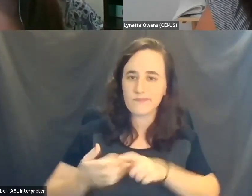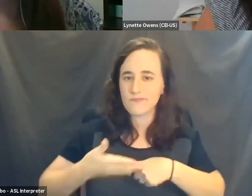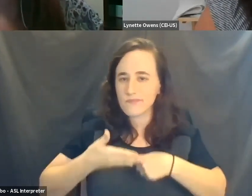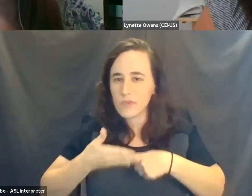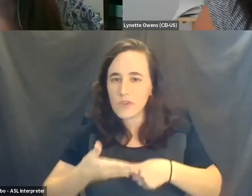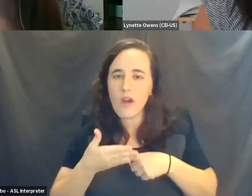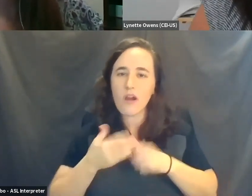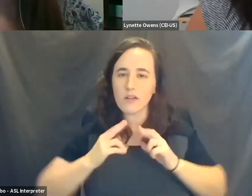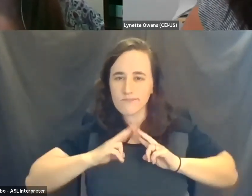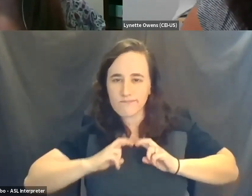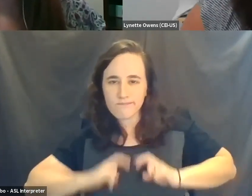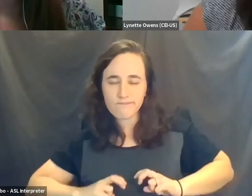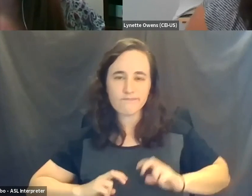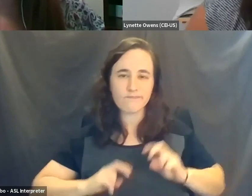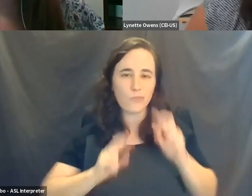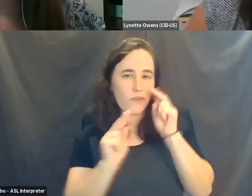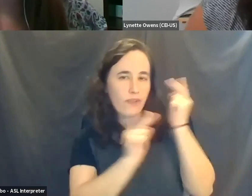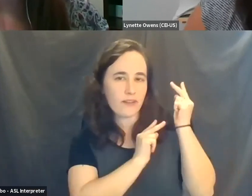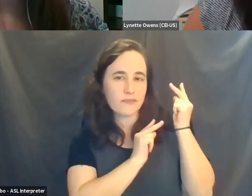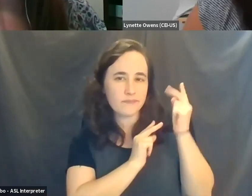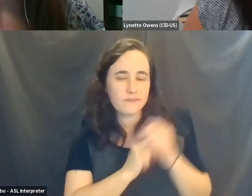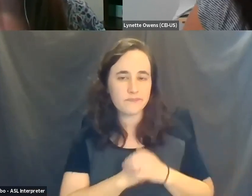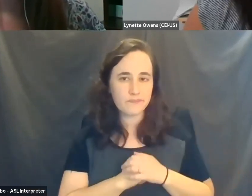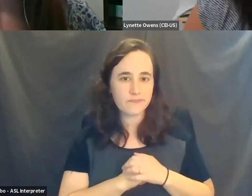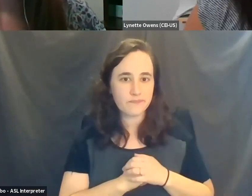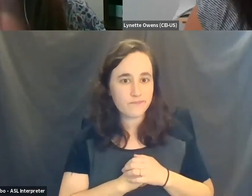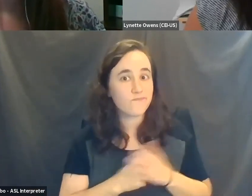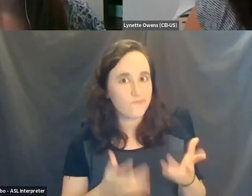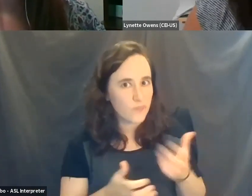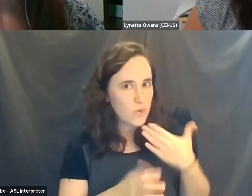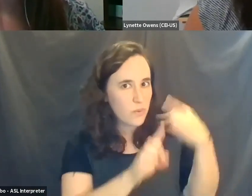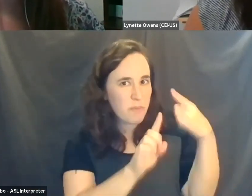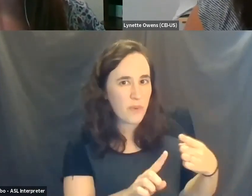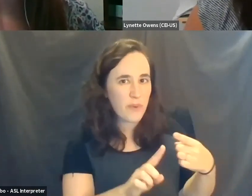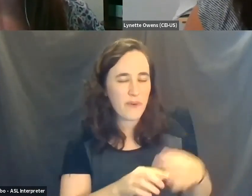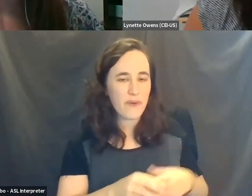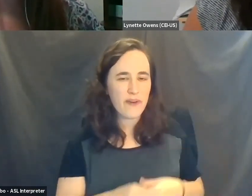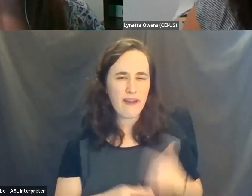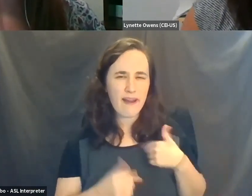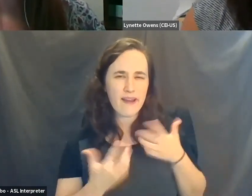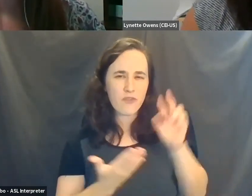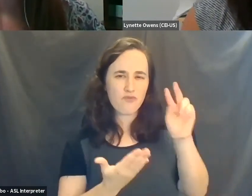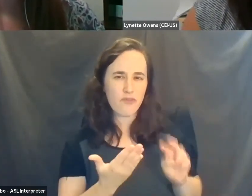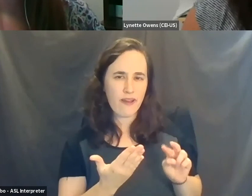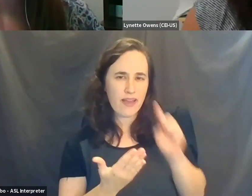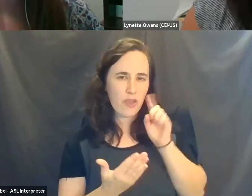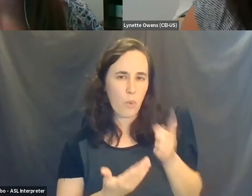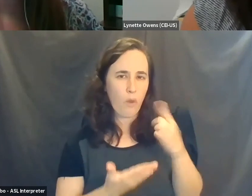result. That's a really great point. I read, I think it was a college professor